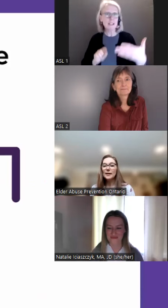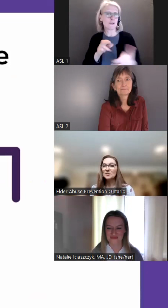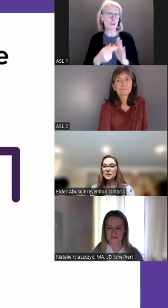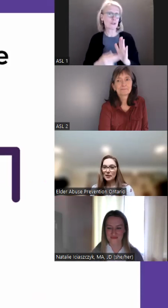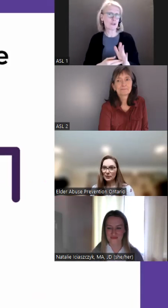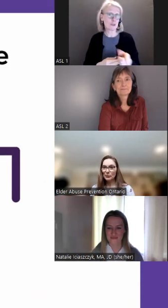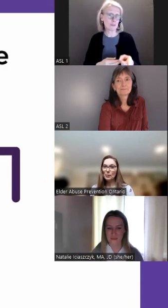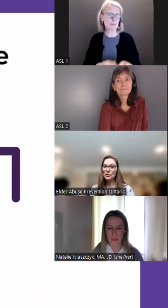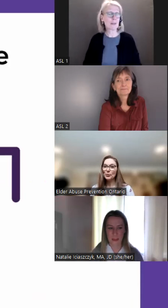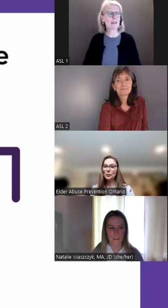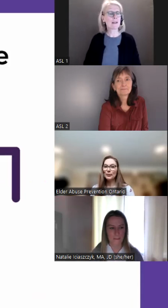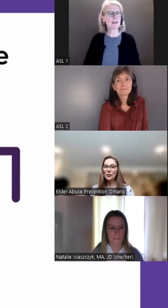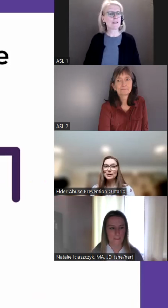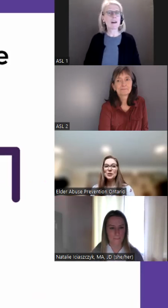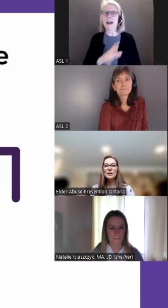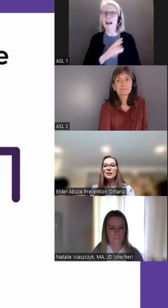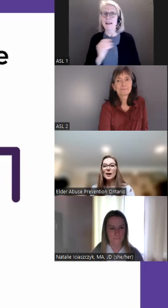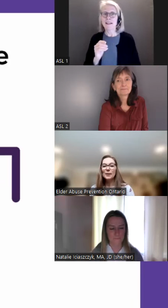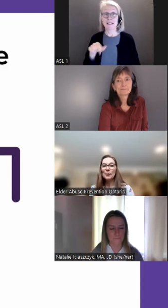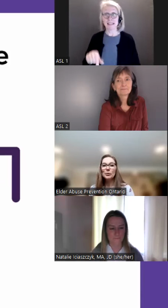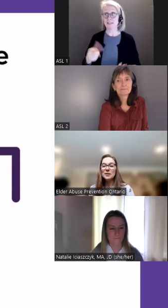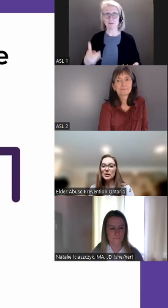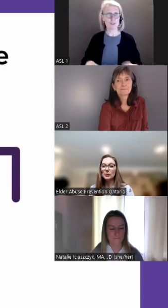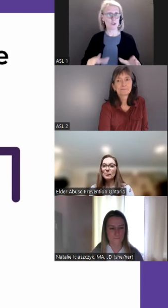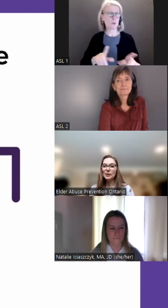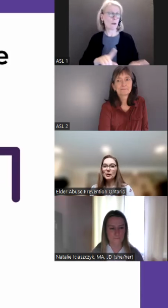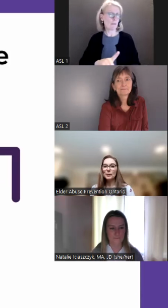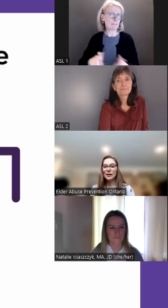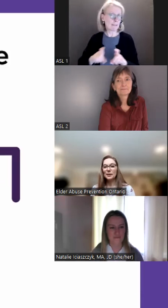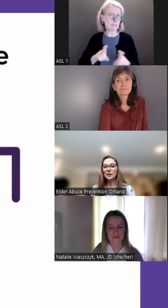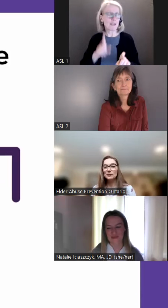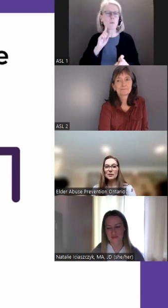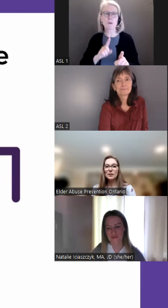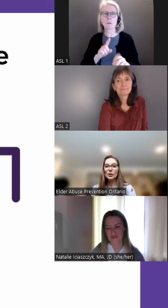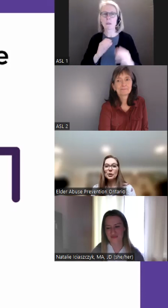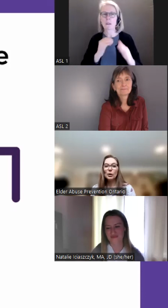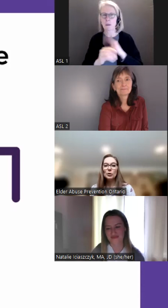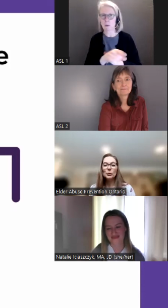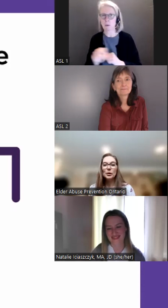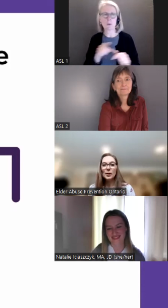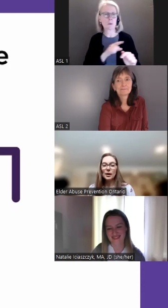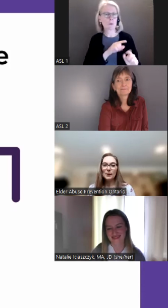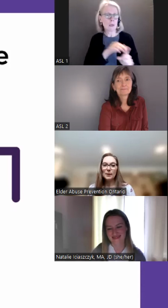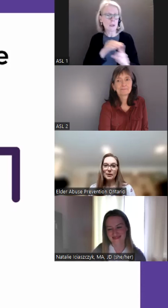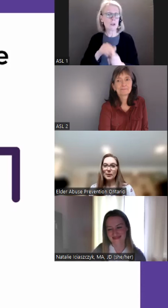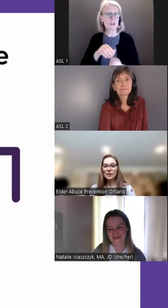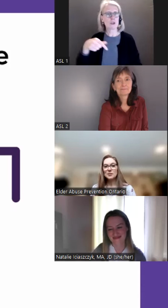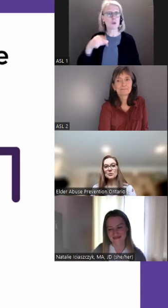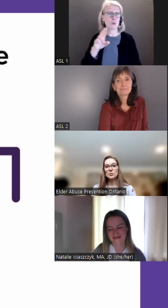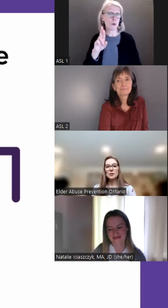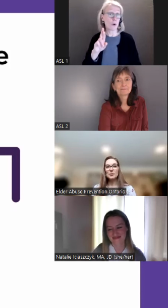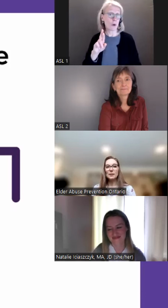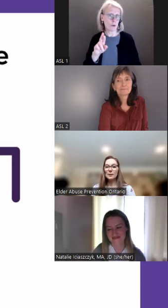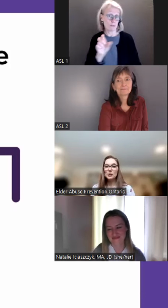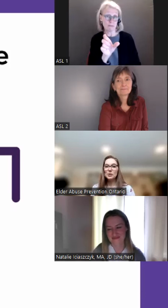And then lastly, that reminder about our evaluation. I will send out a reminder, but again, here's a QR code. If anybody